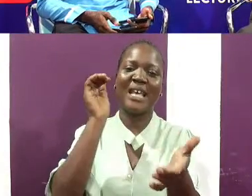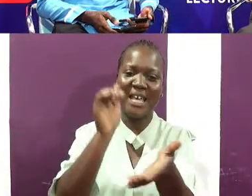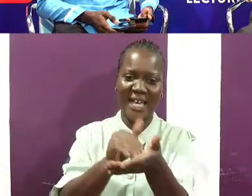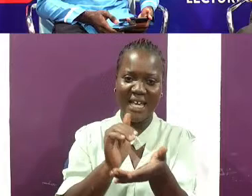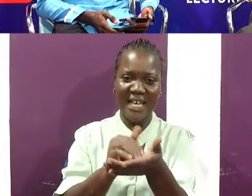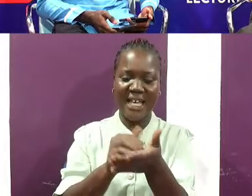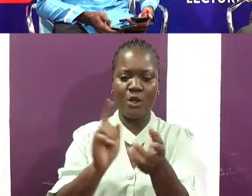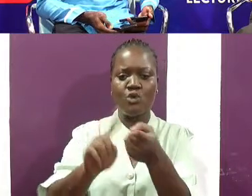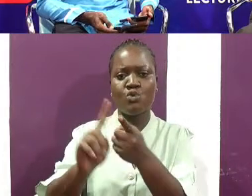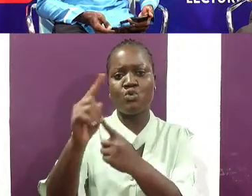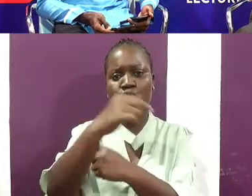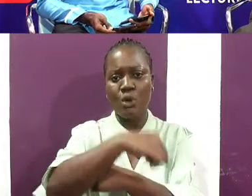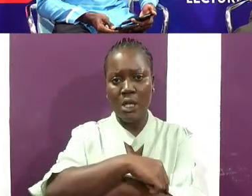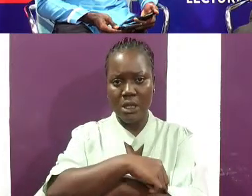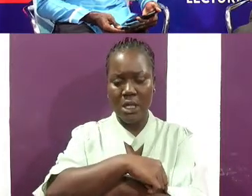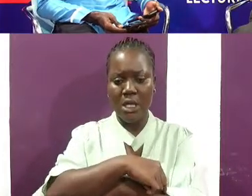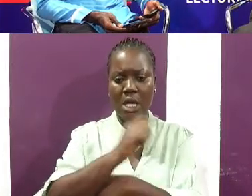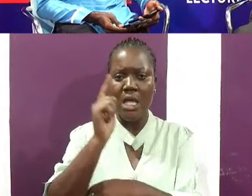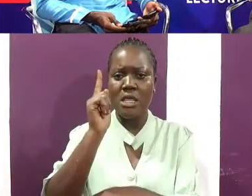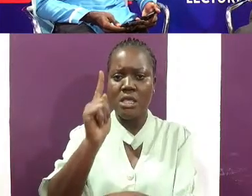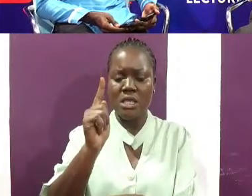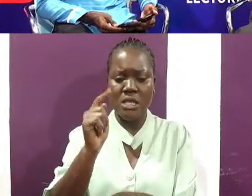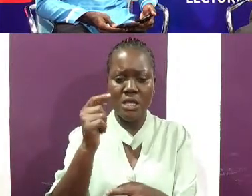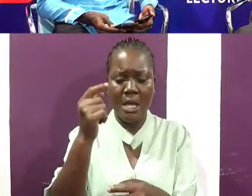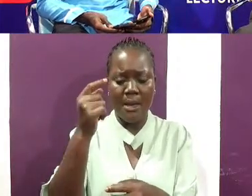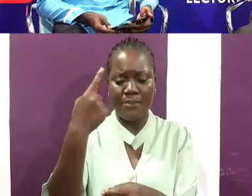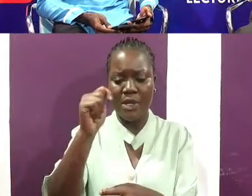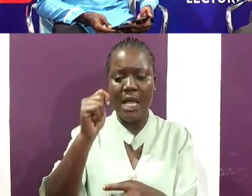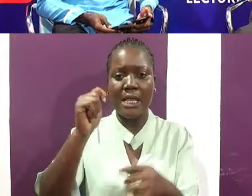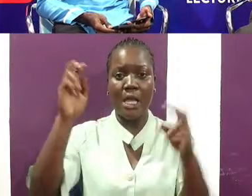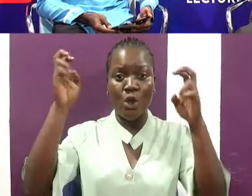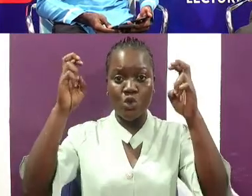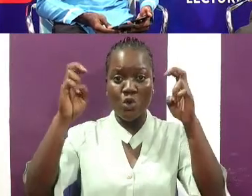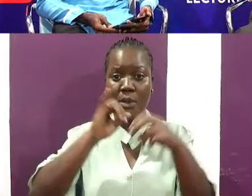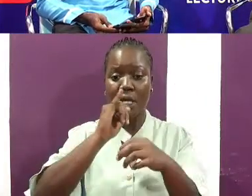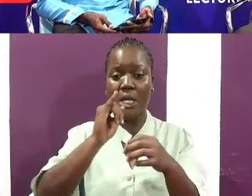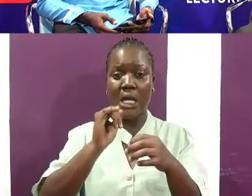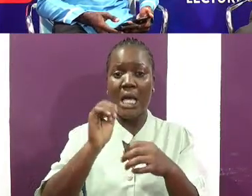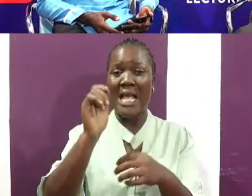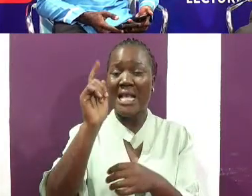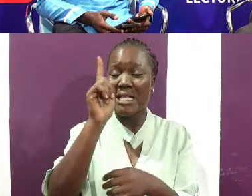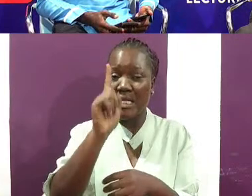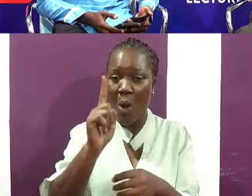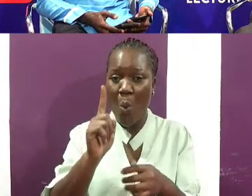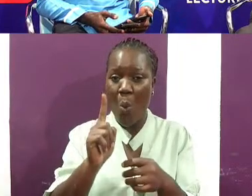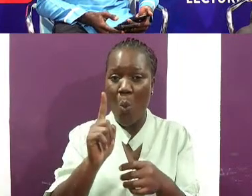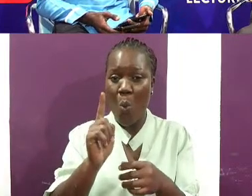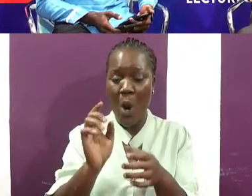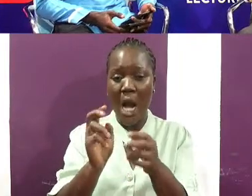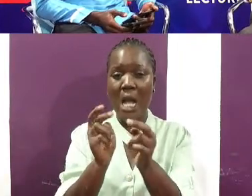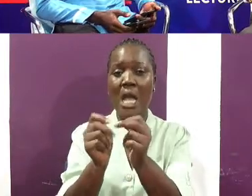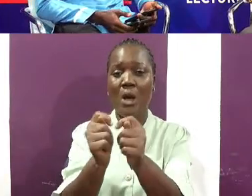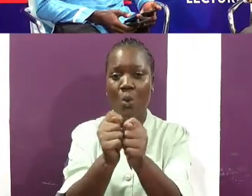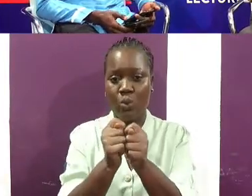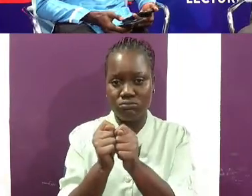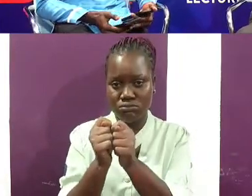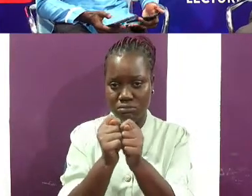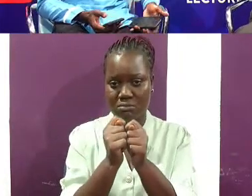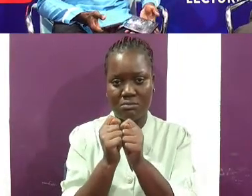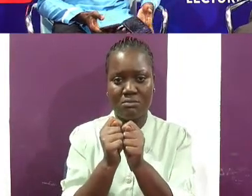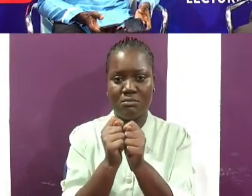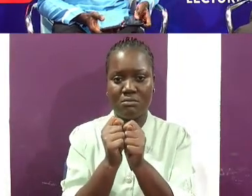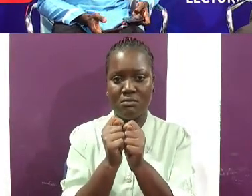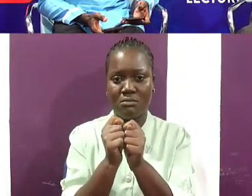e dapon so no a ye the wineness a war the gross church ni mu no I think say very very interesting isan say ye nyina ye yan